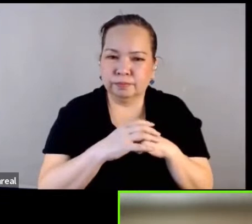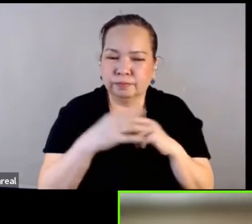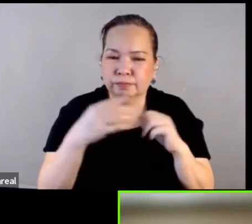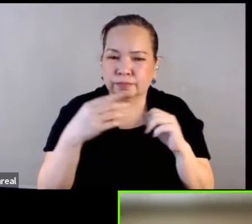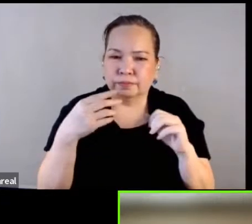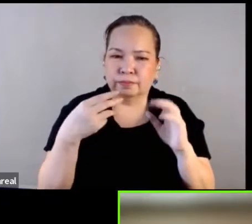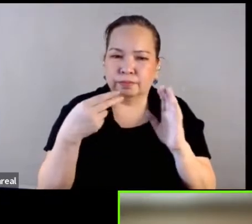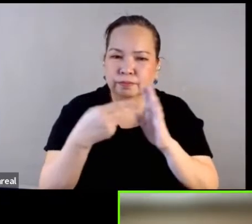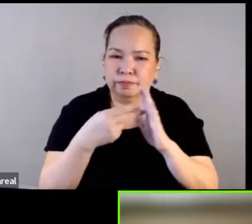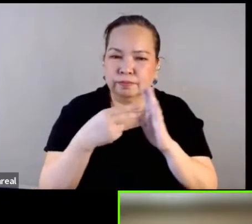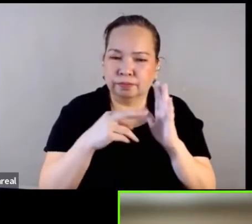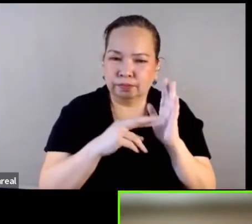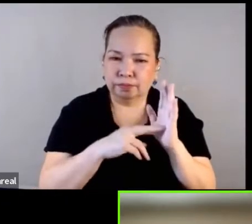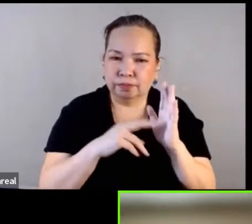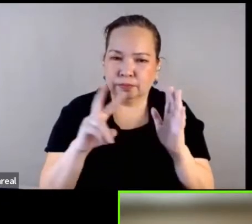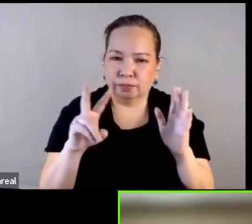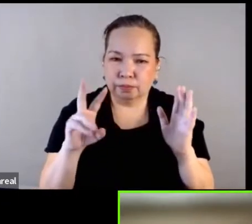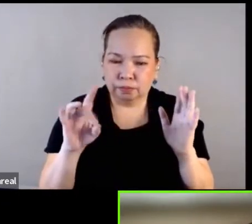Number